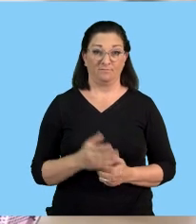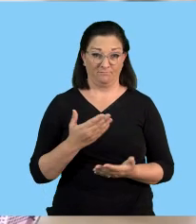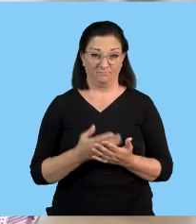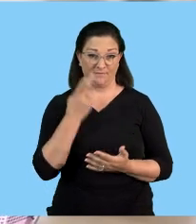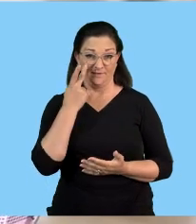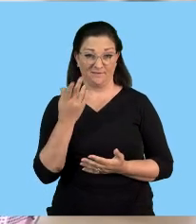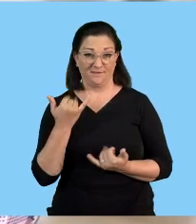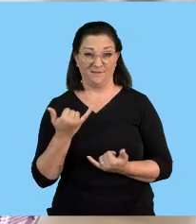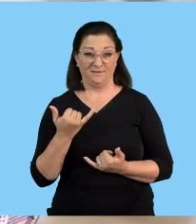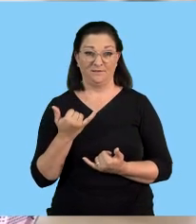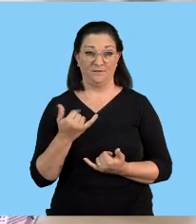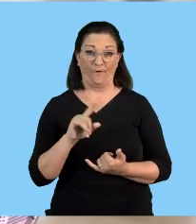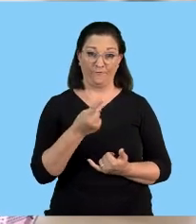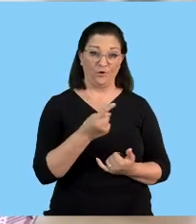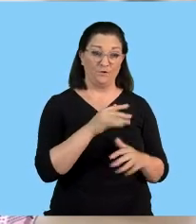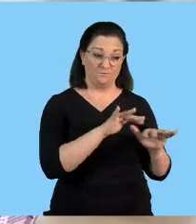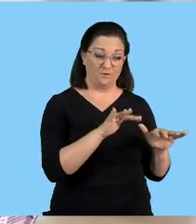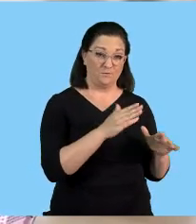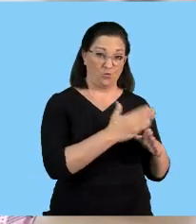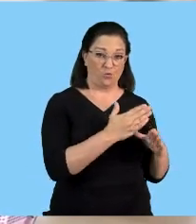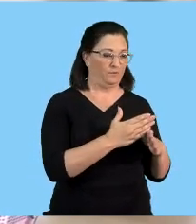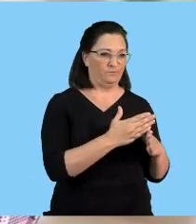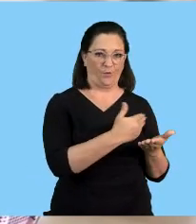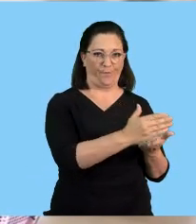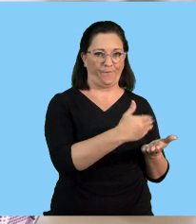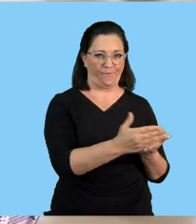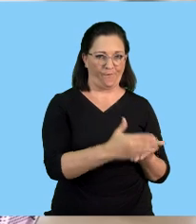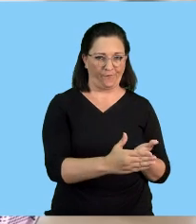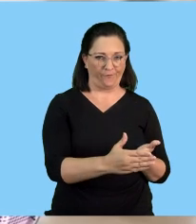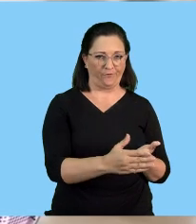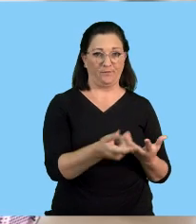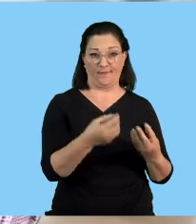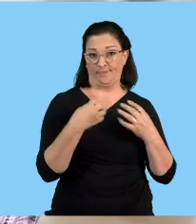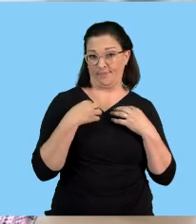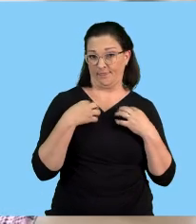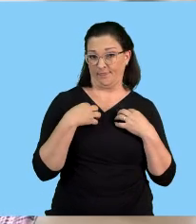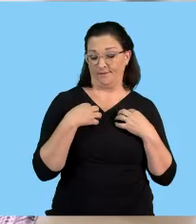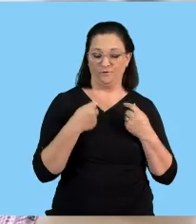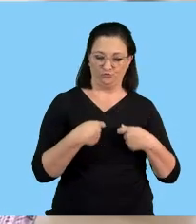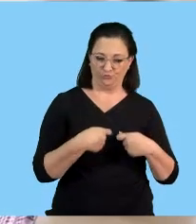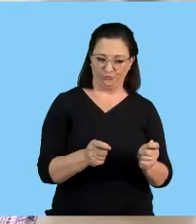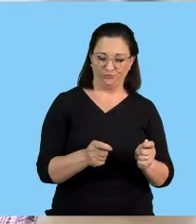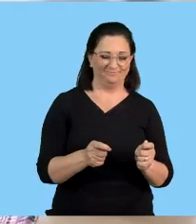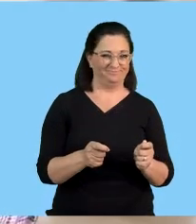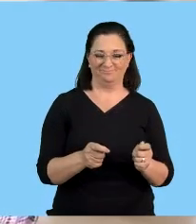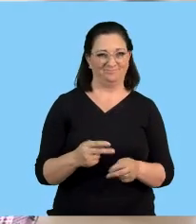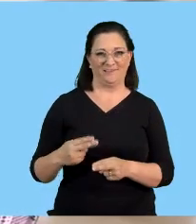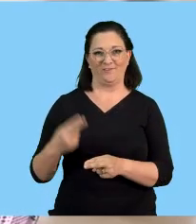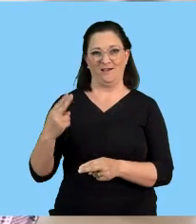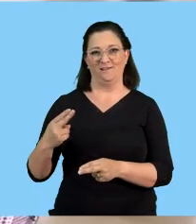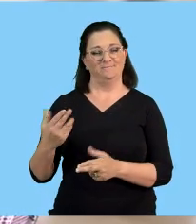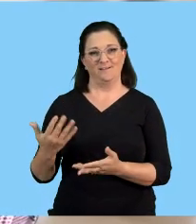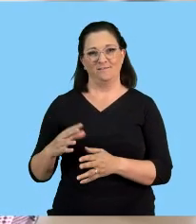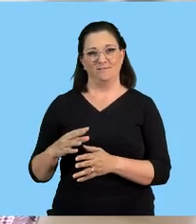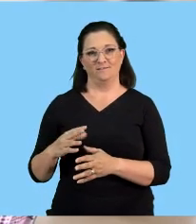terminated a number of employees and they've sold some of their assets, but eventually or finally they've decided